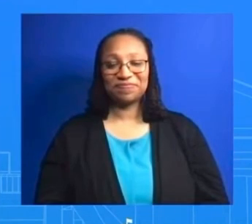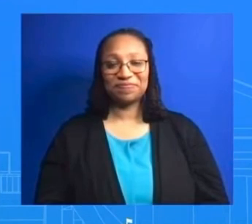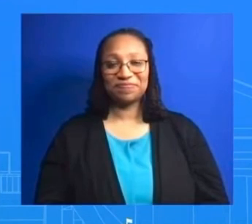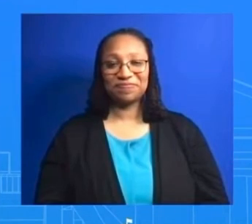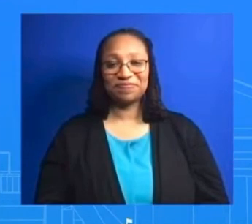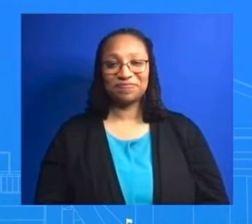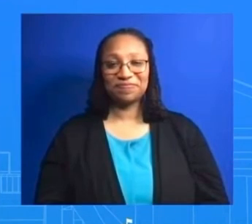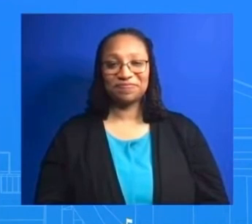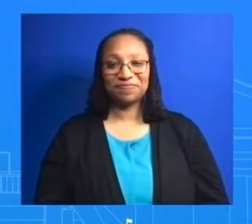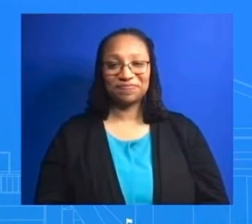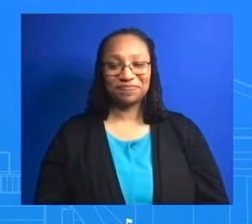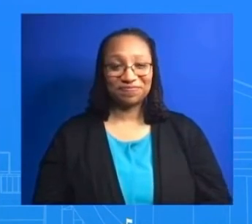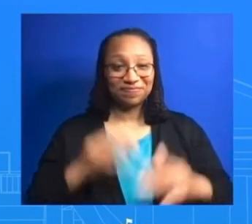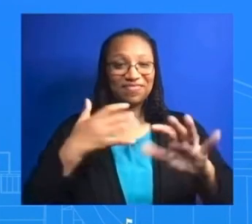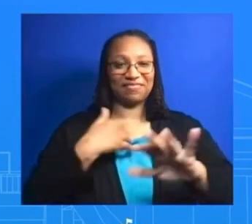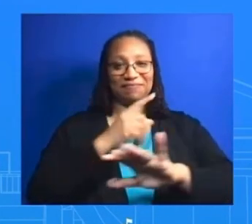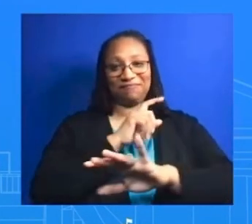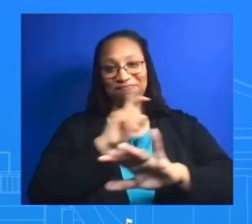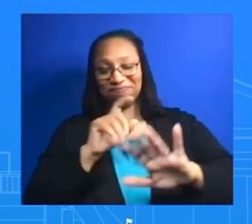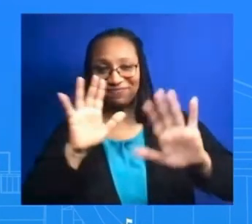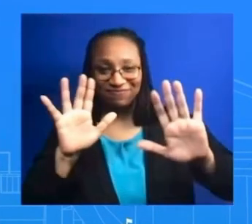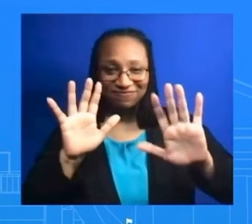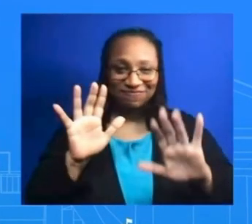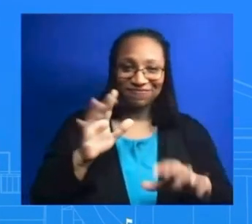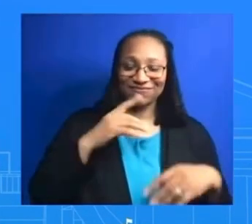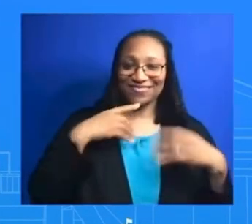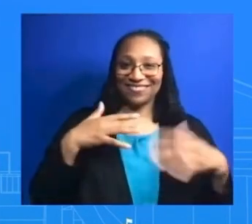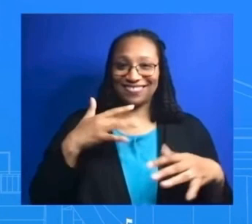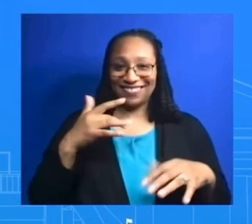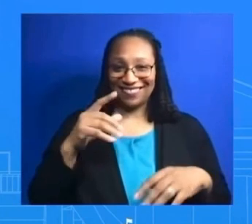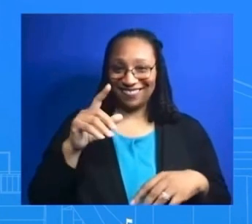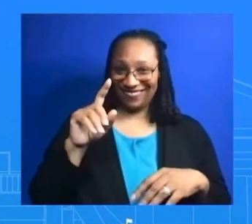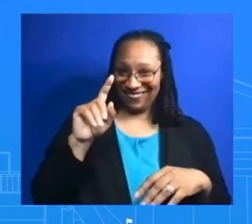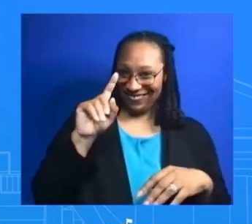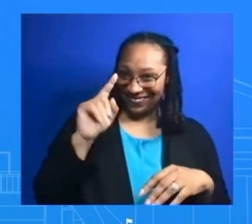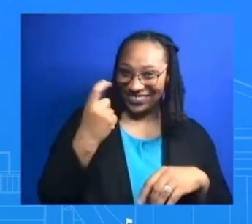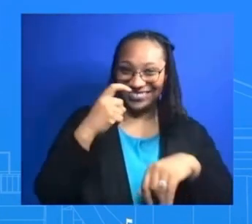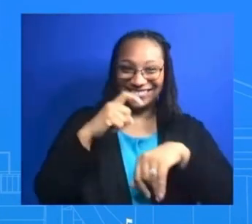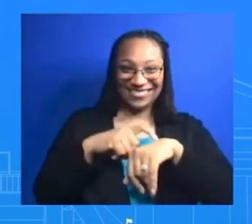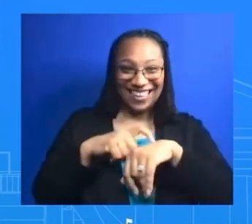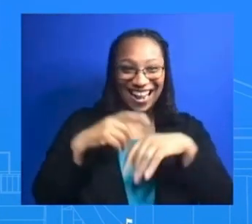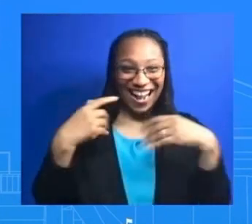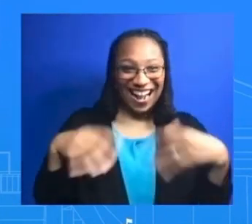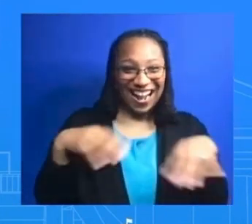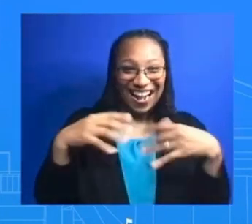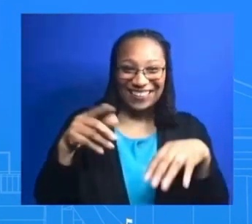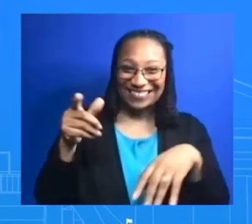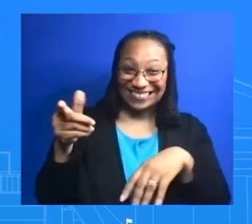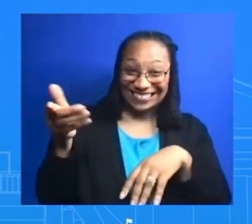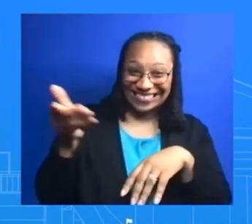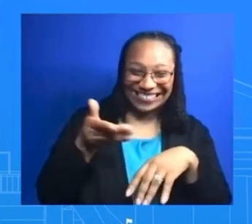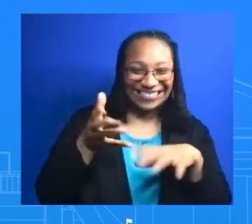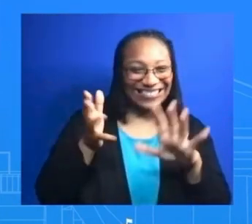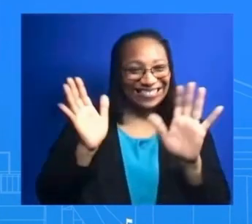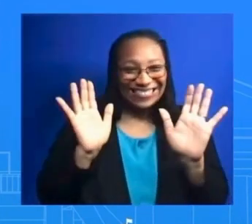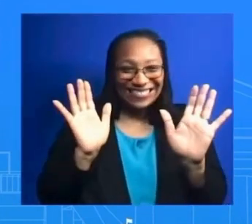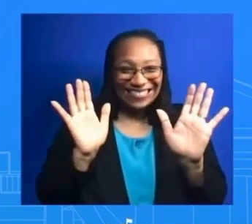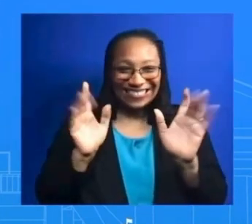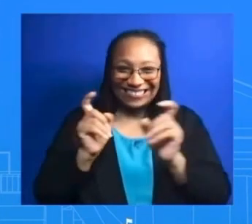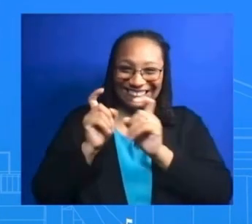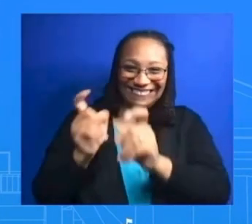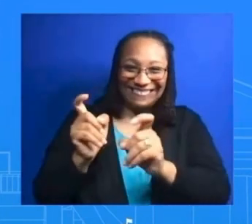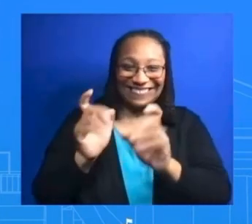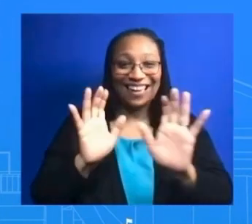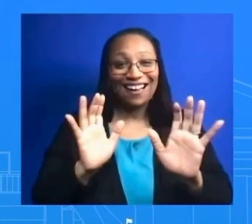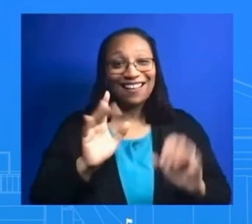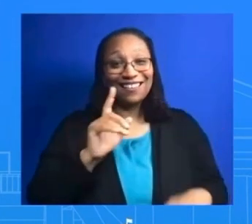Oh, and you're very welcome. I'm very excited. Okay, so now I'm going to turn it over to Secretary Cardona, who's going